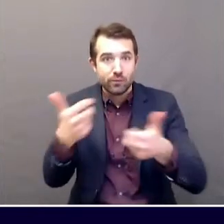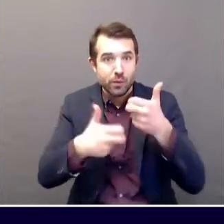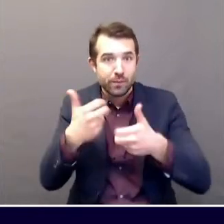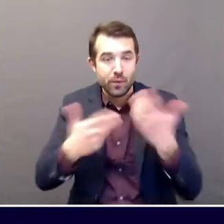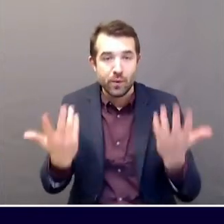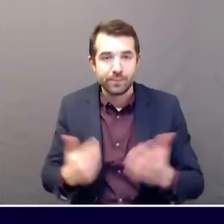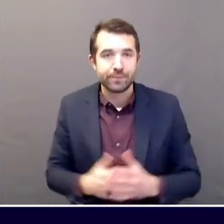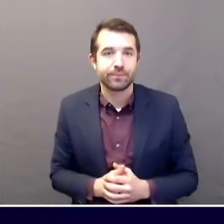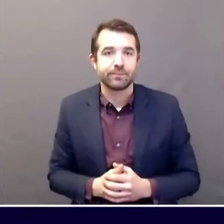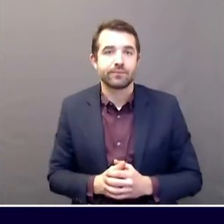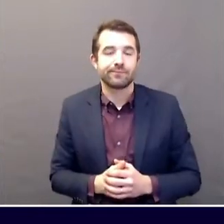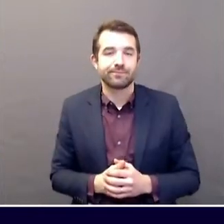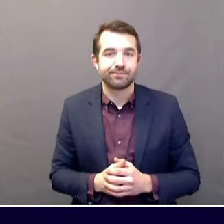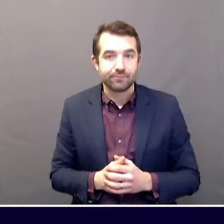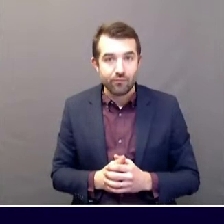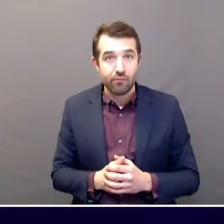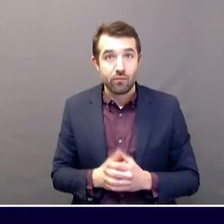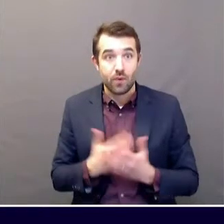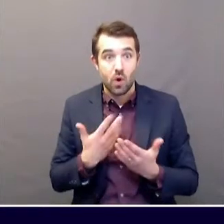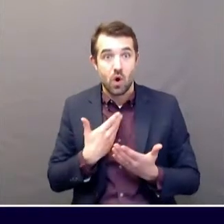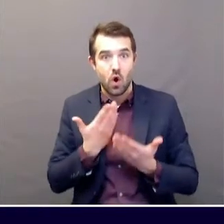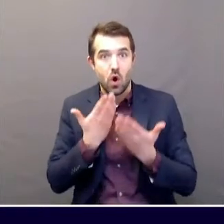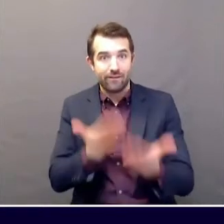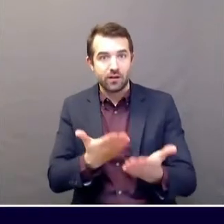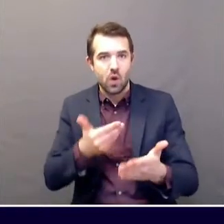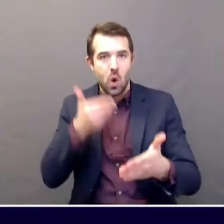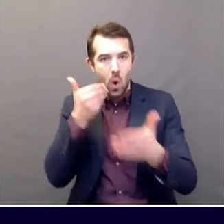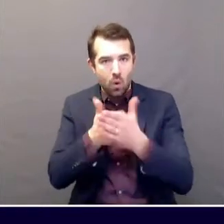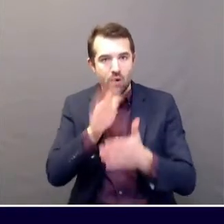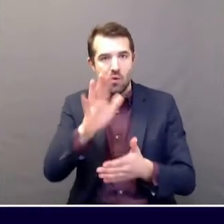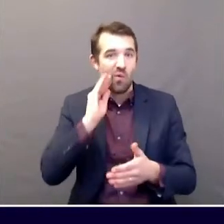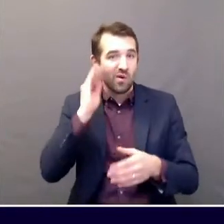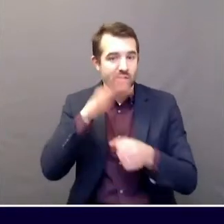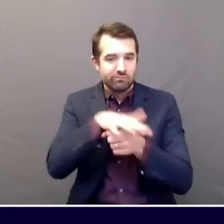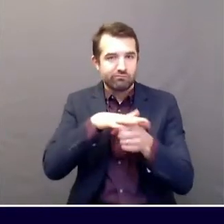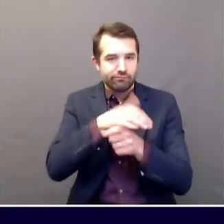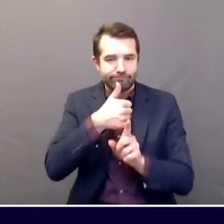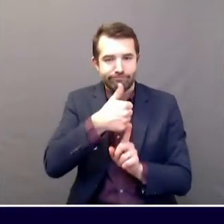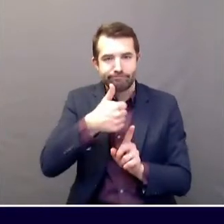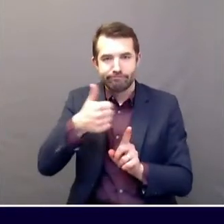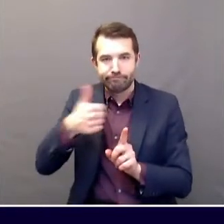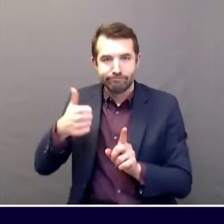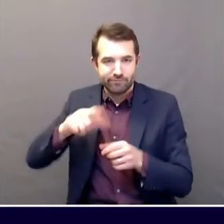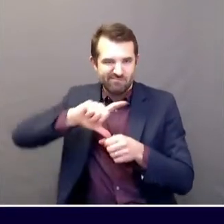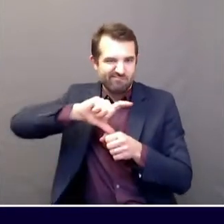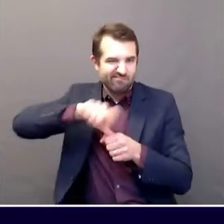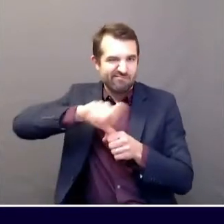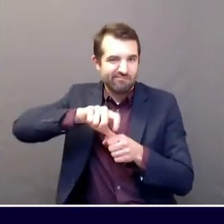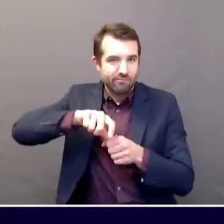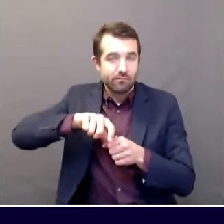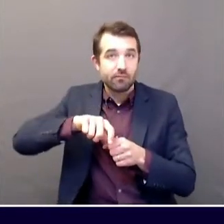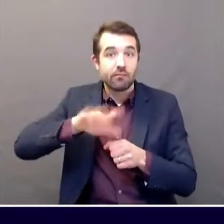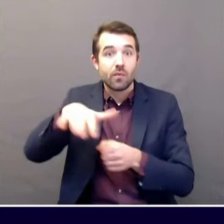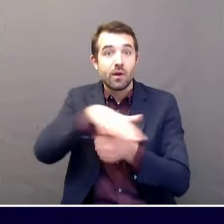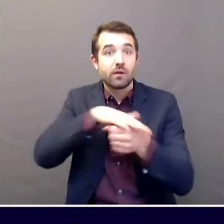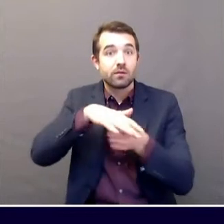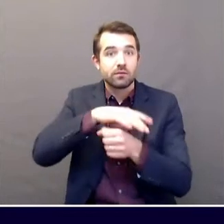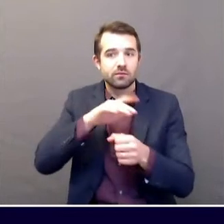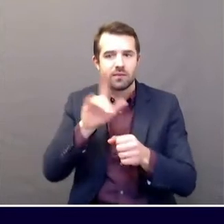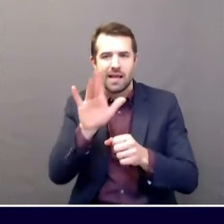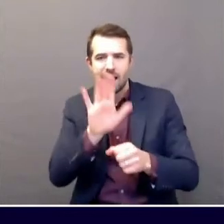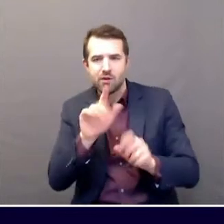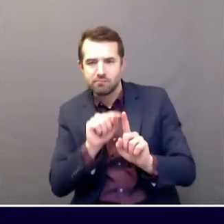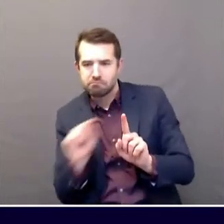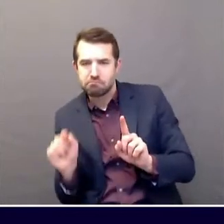and vaccinations closer to where folks are, so that that sort of cross-county travel doesn't need to be something that happens.